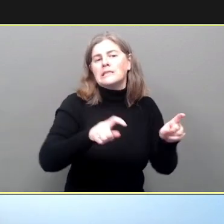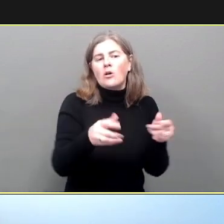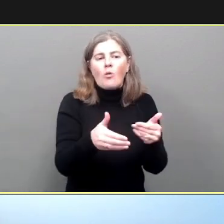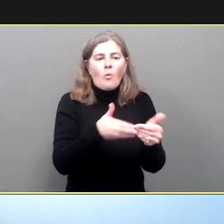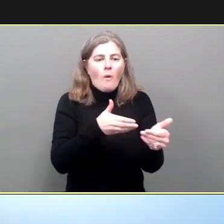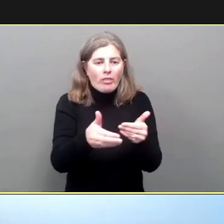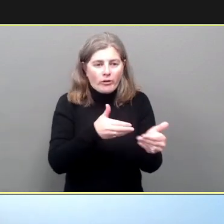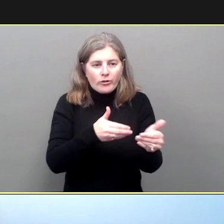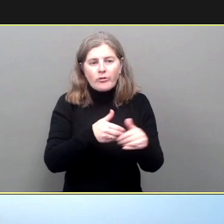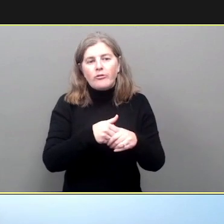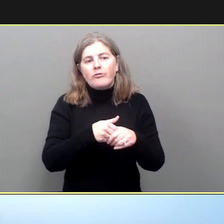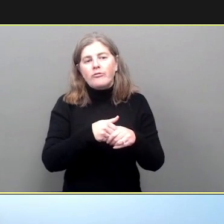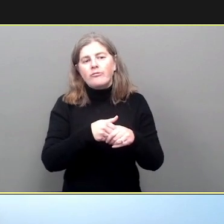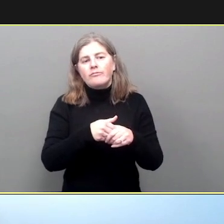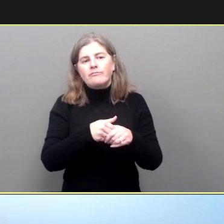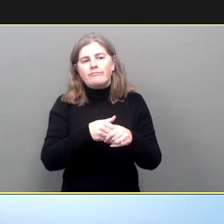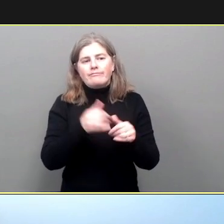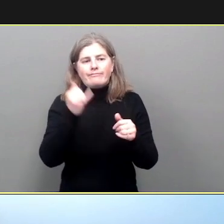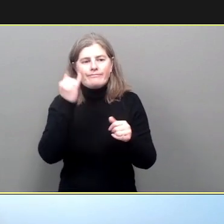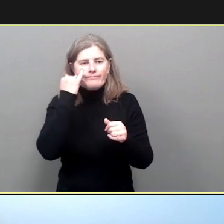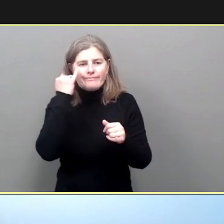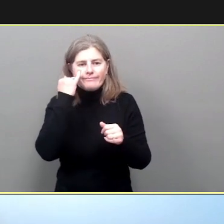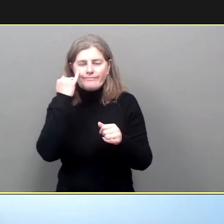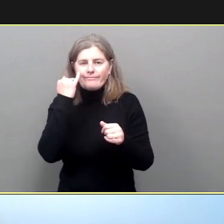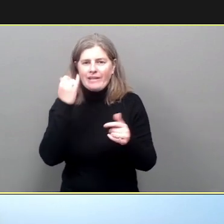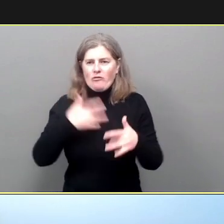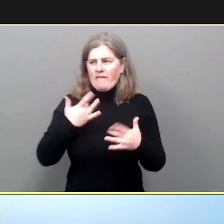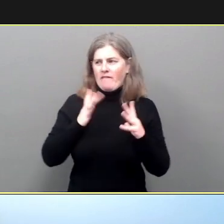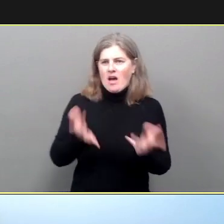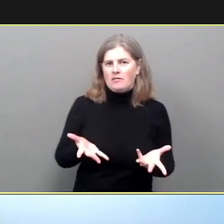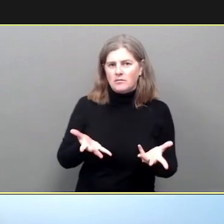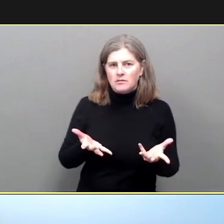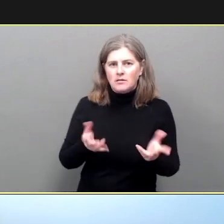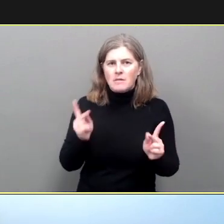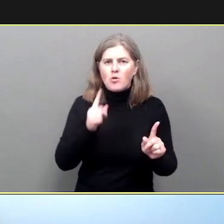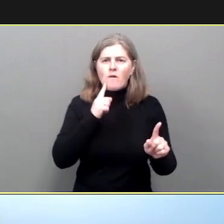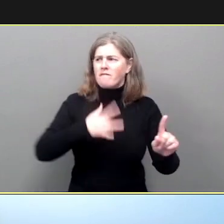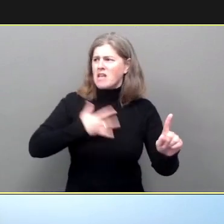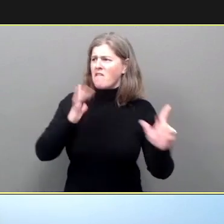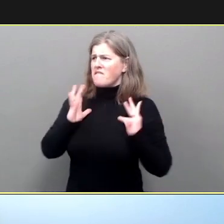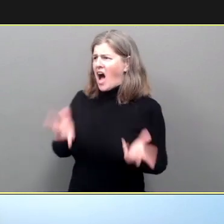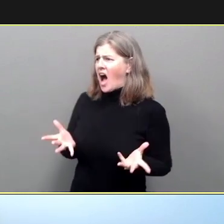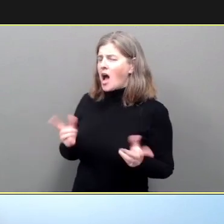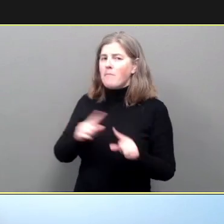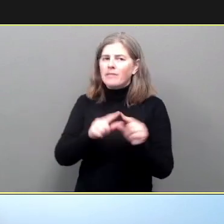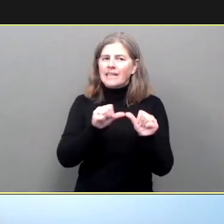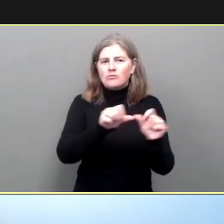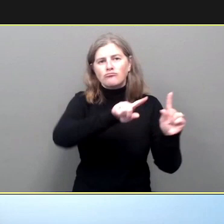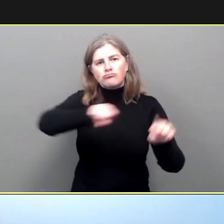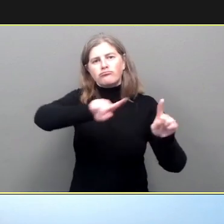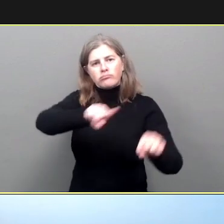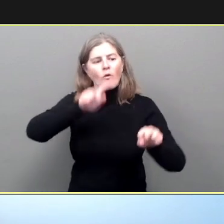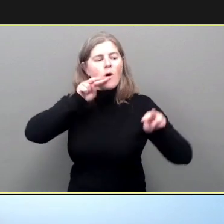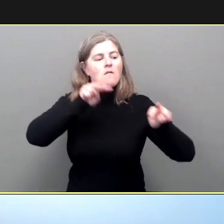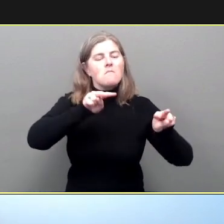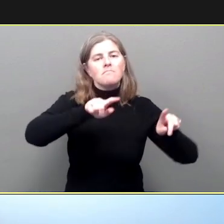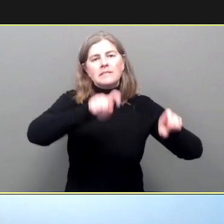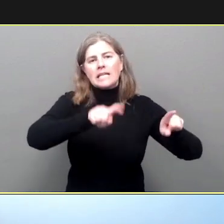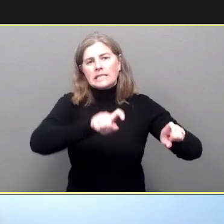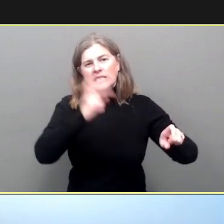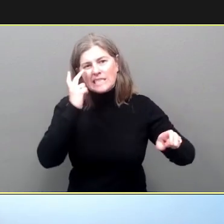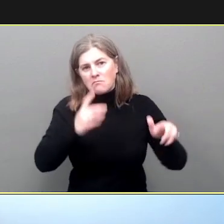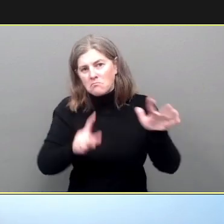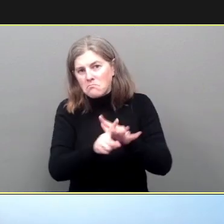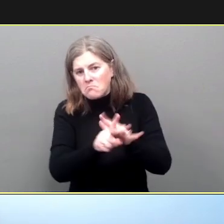have, regardless of symptoms. So folks that are asymptomatic, continue getting those surveillance tests.